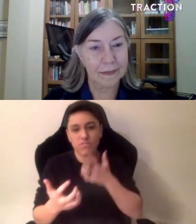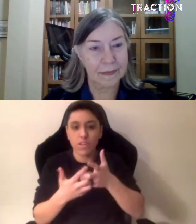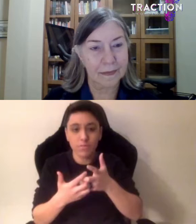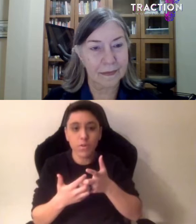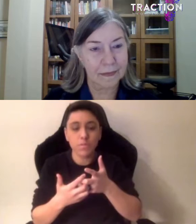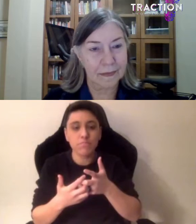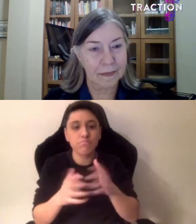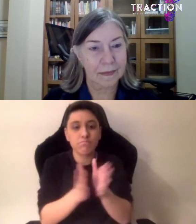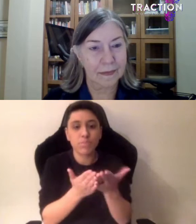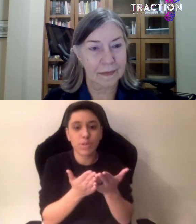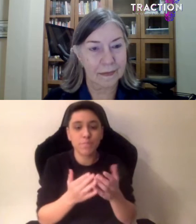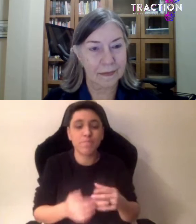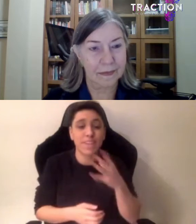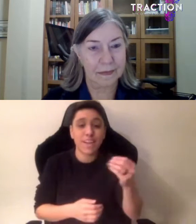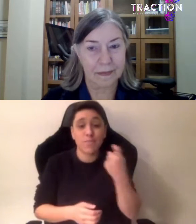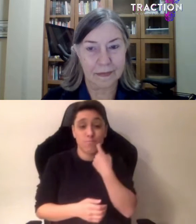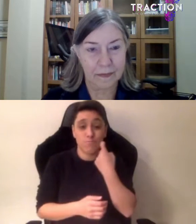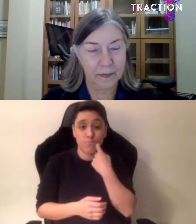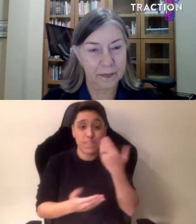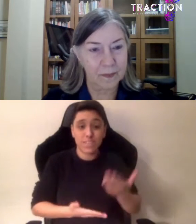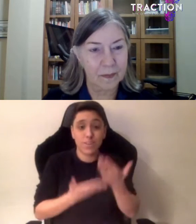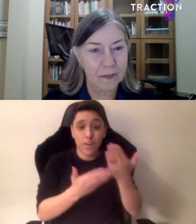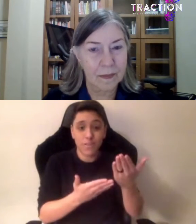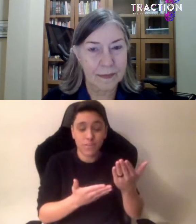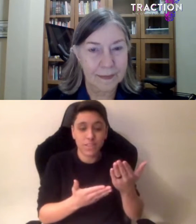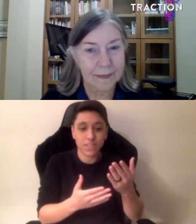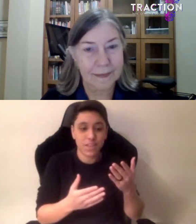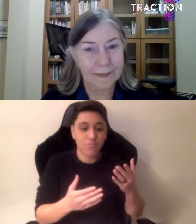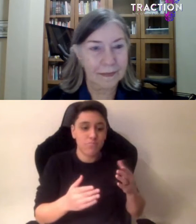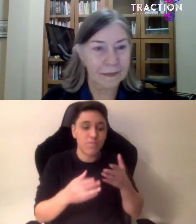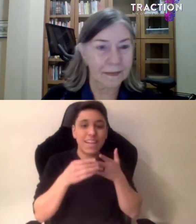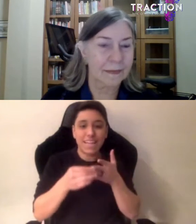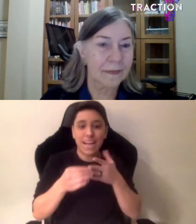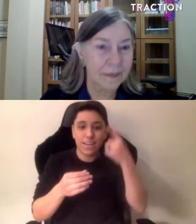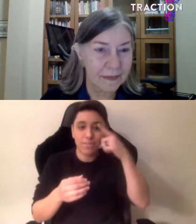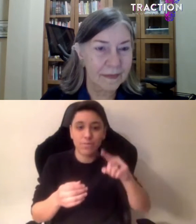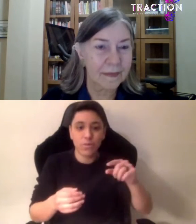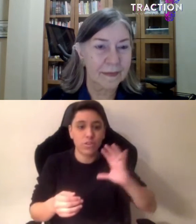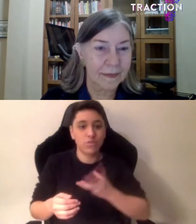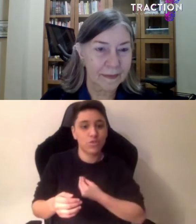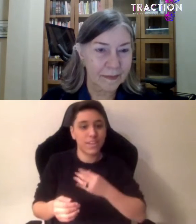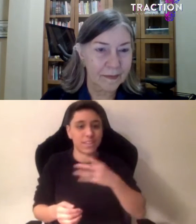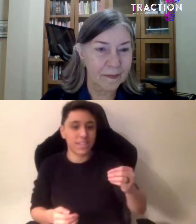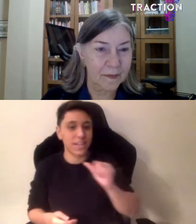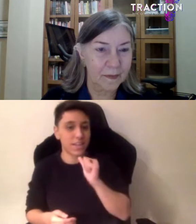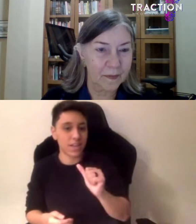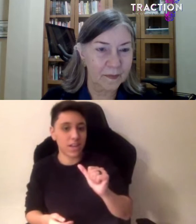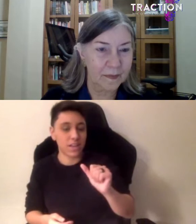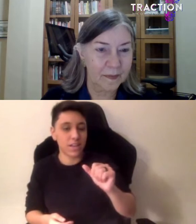which is a practical guide for transgender and gender nonconforming adults.